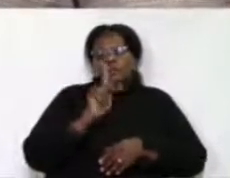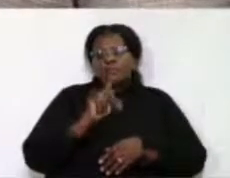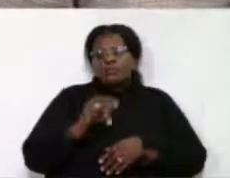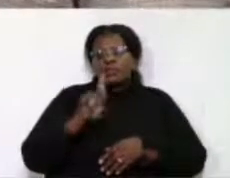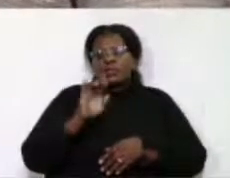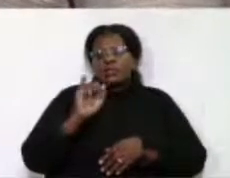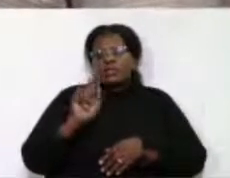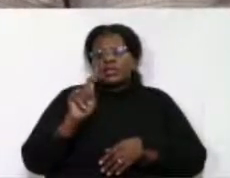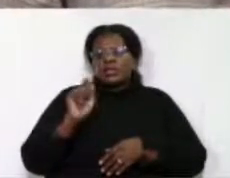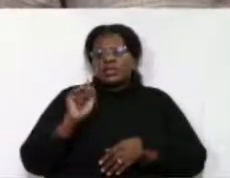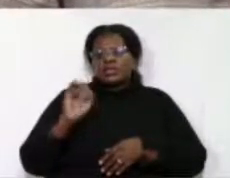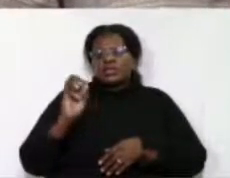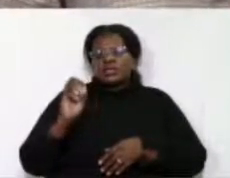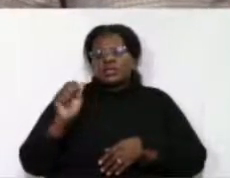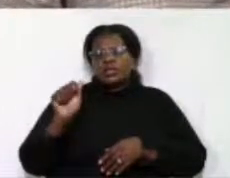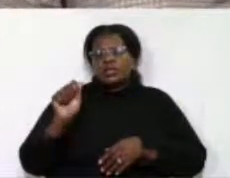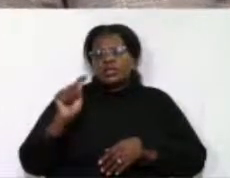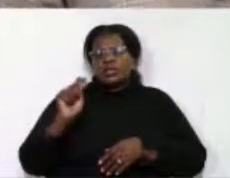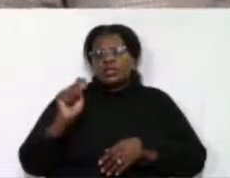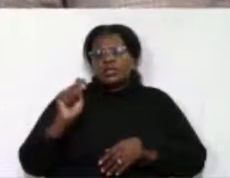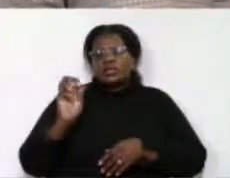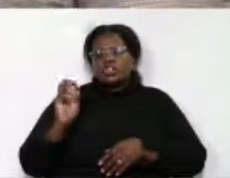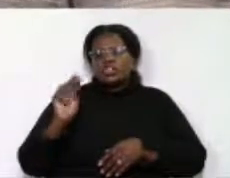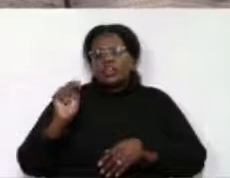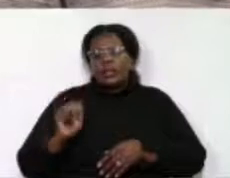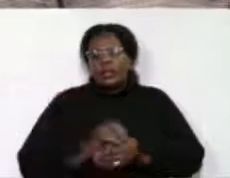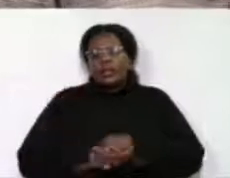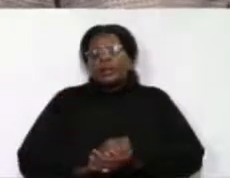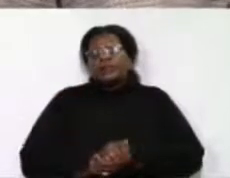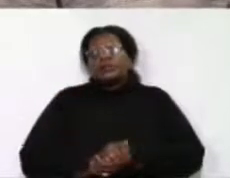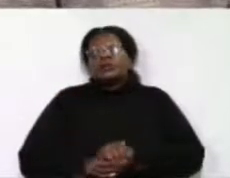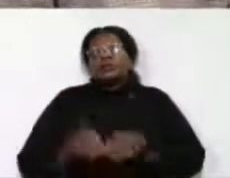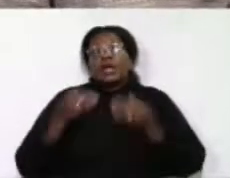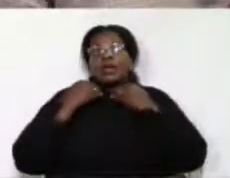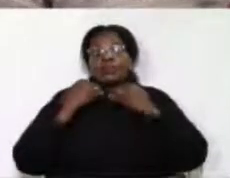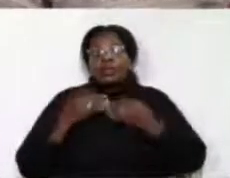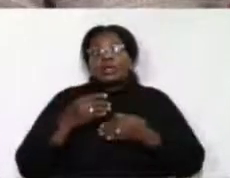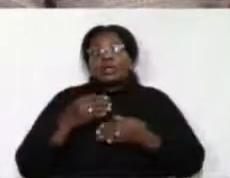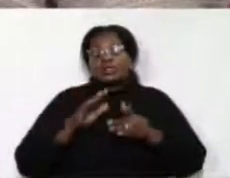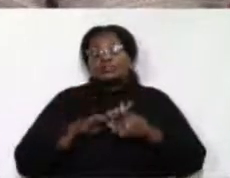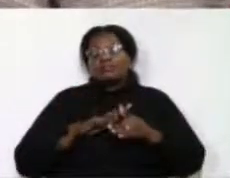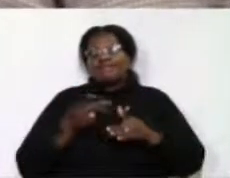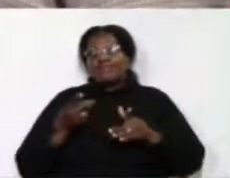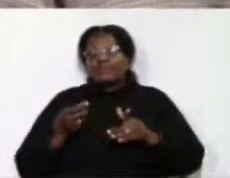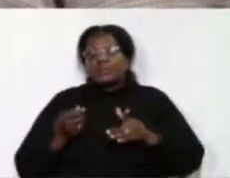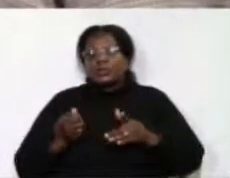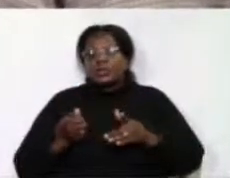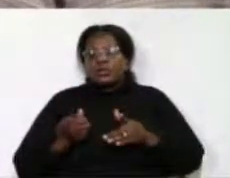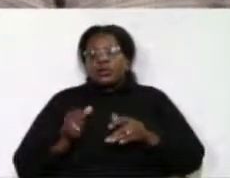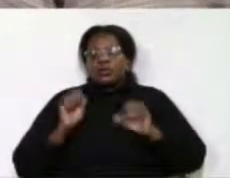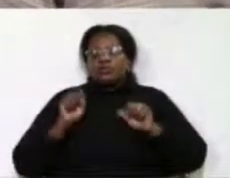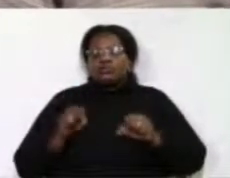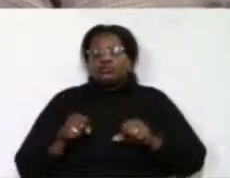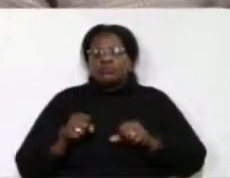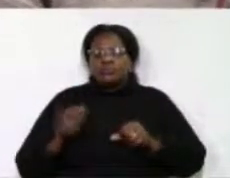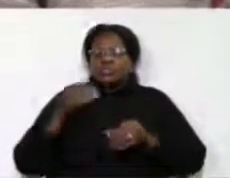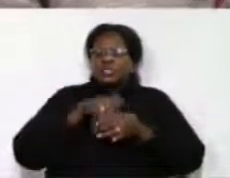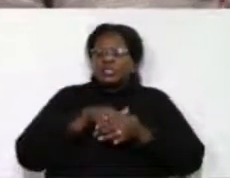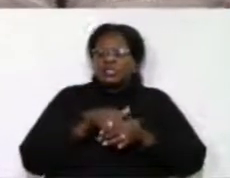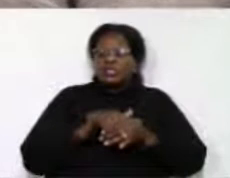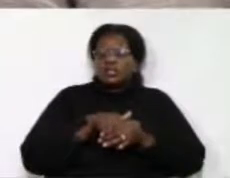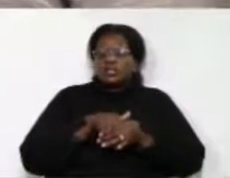lost $40,000 on our machine, it wasn't spent as cash. We can still factor in that we own it. We still